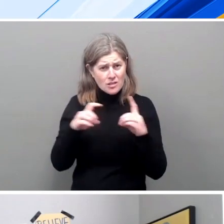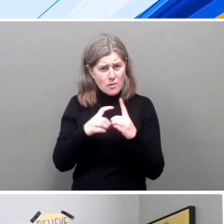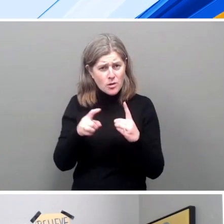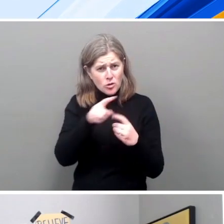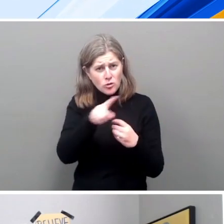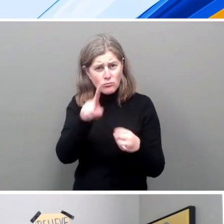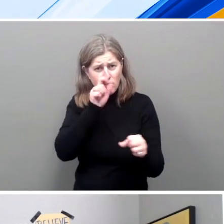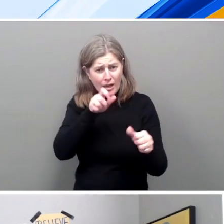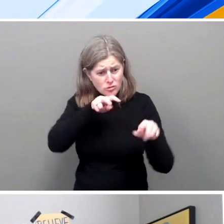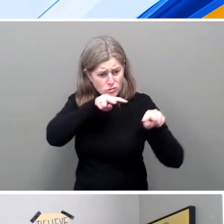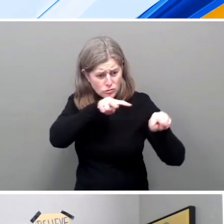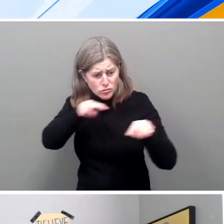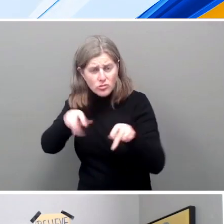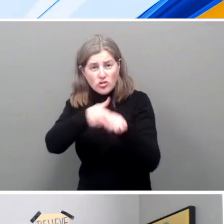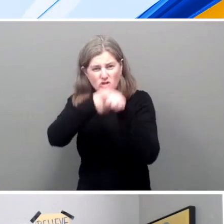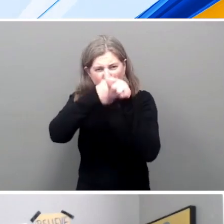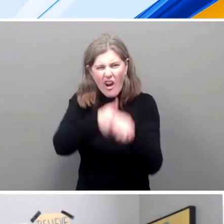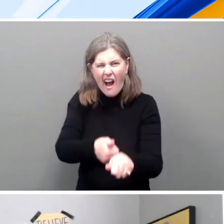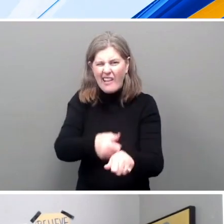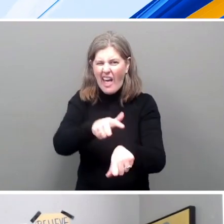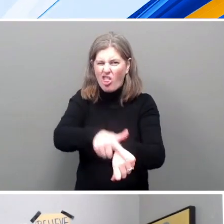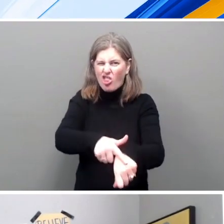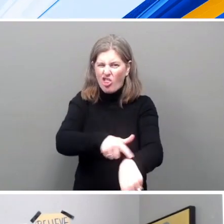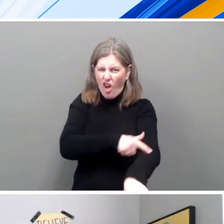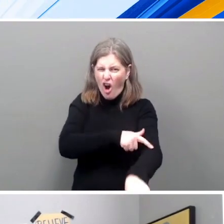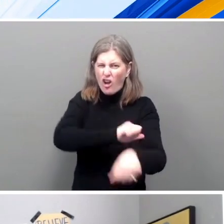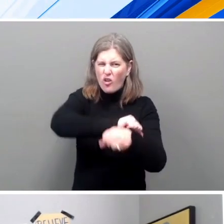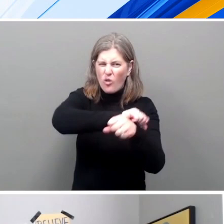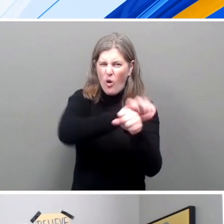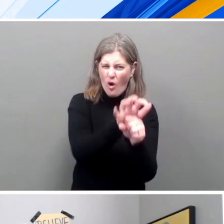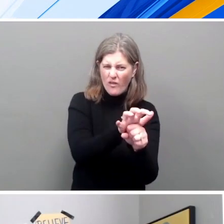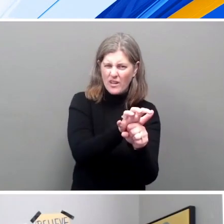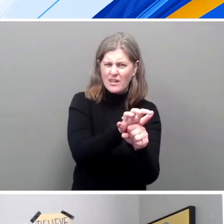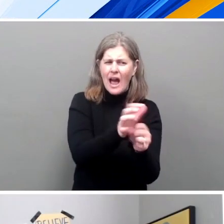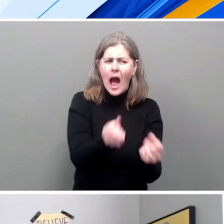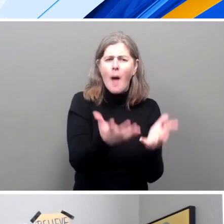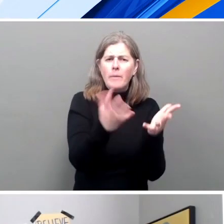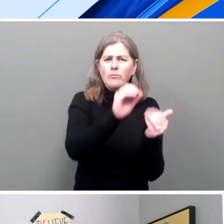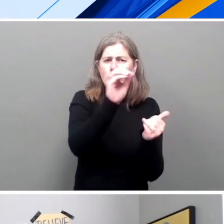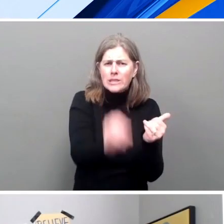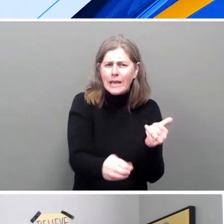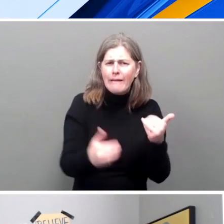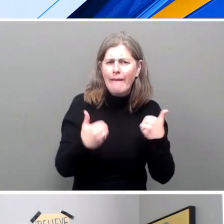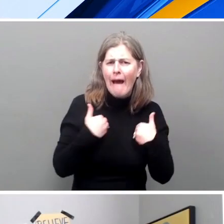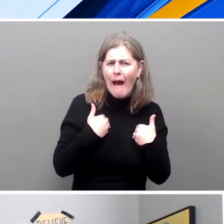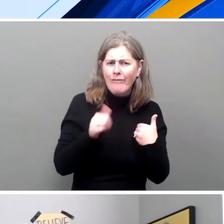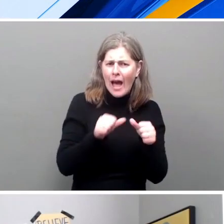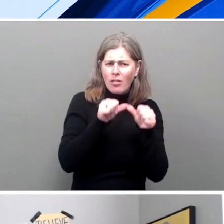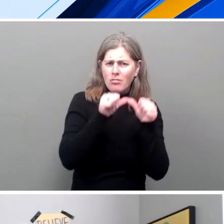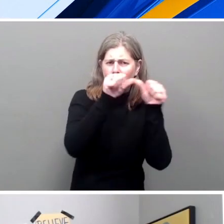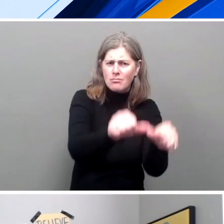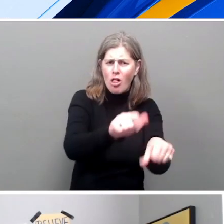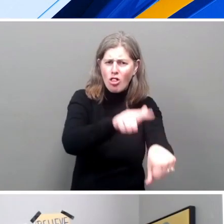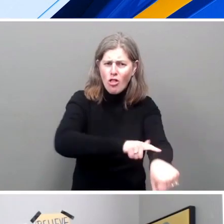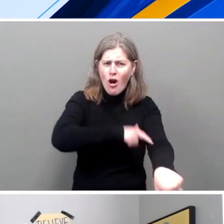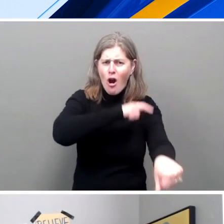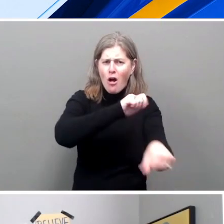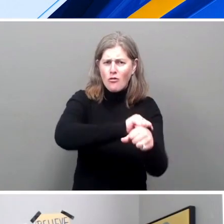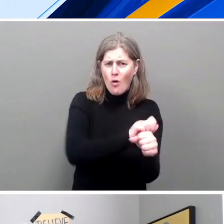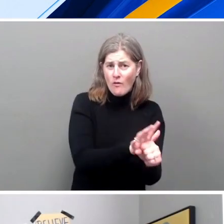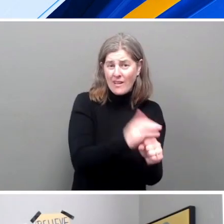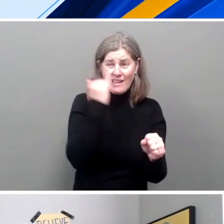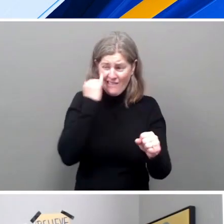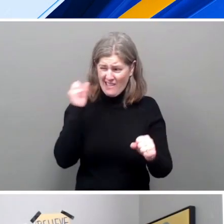track long COVID as a proportion of our cases, and if so,